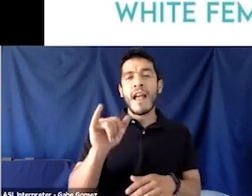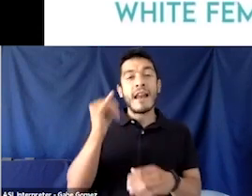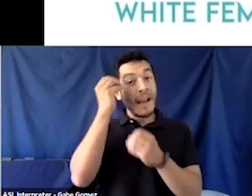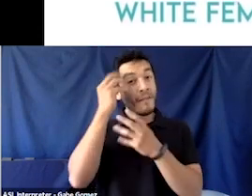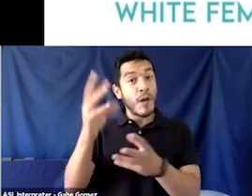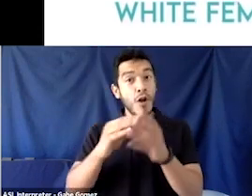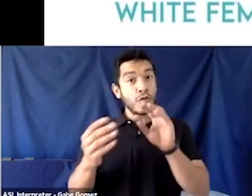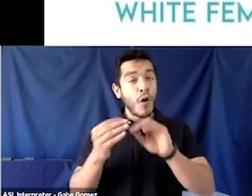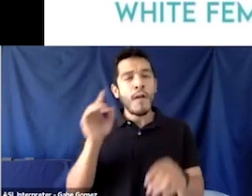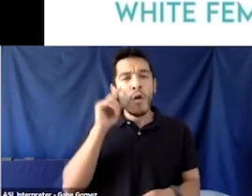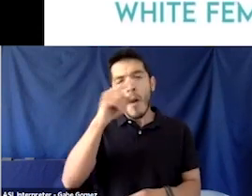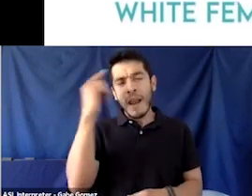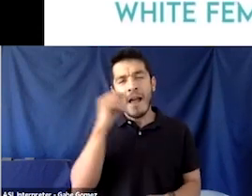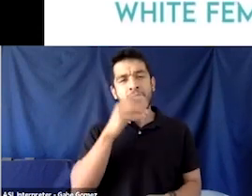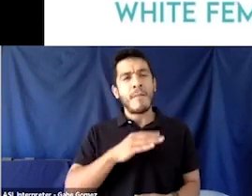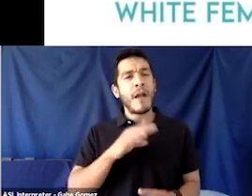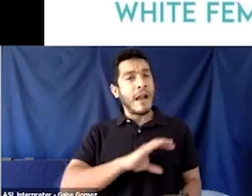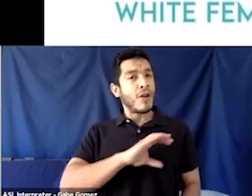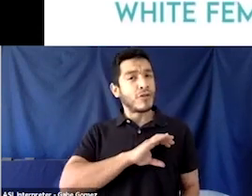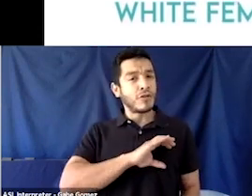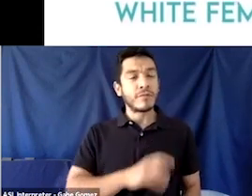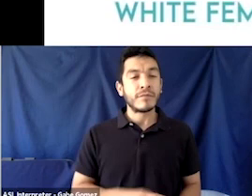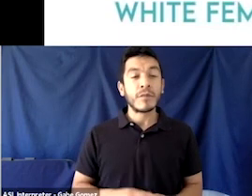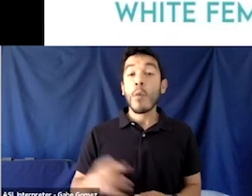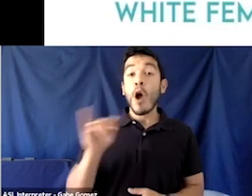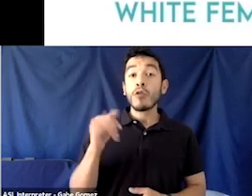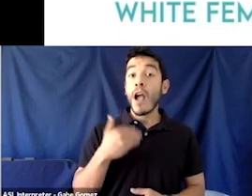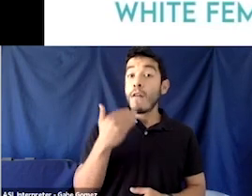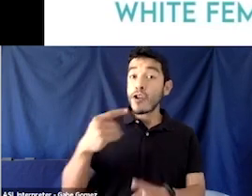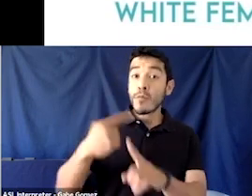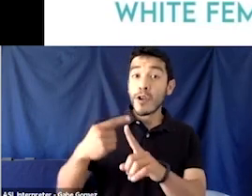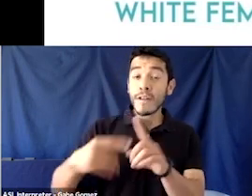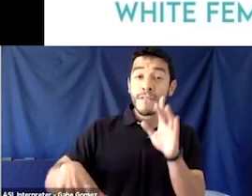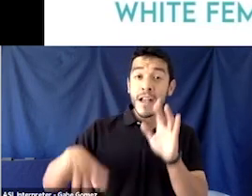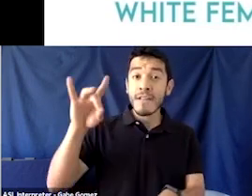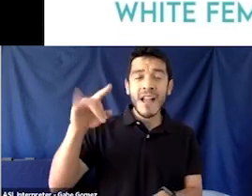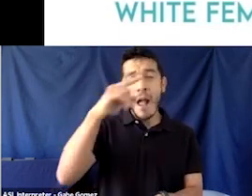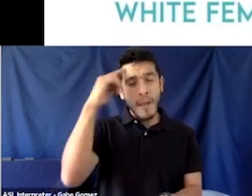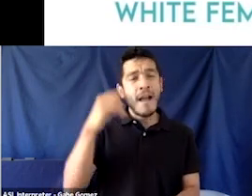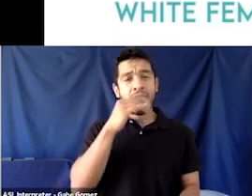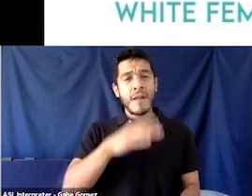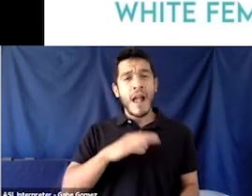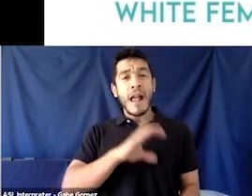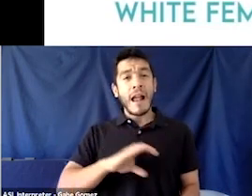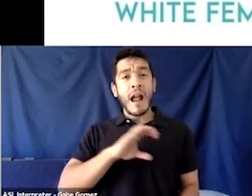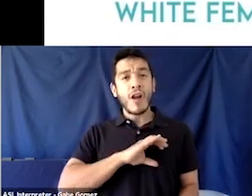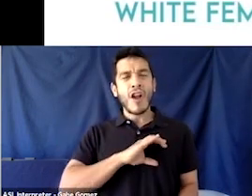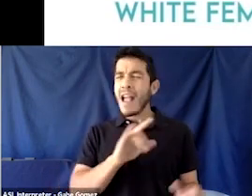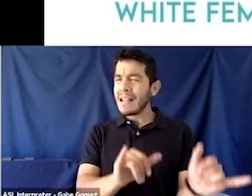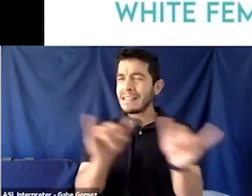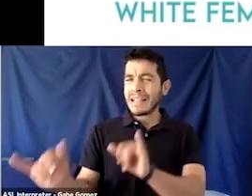Black female characters. We also have another very positive finding that Black female characters are just as likely as white